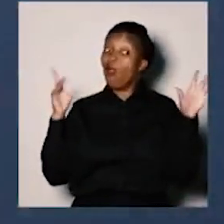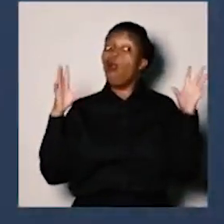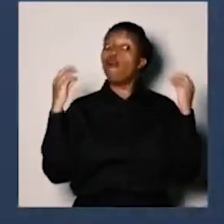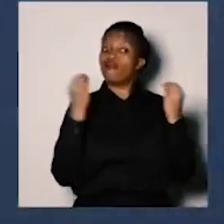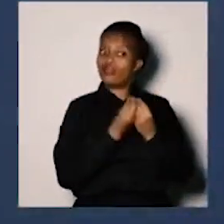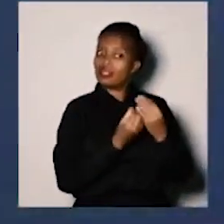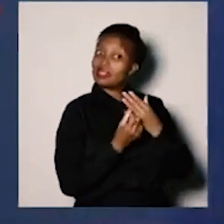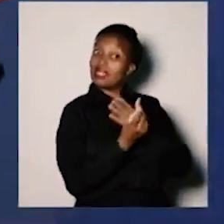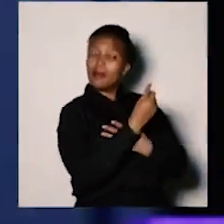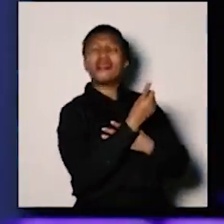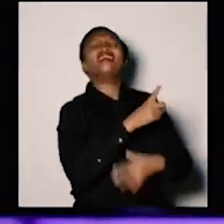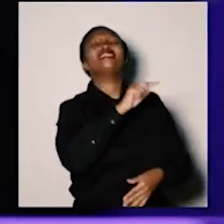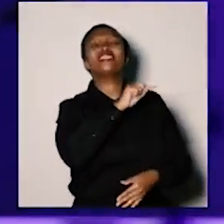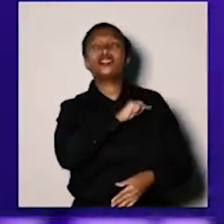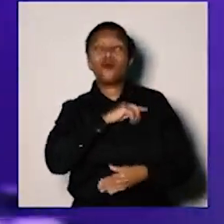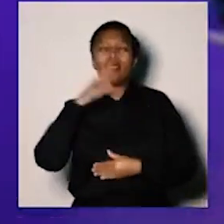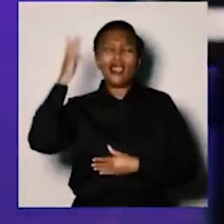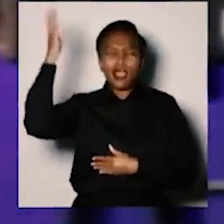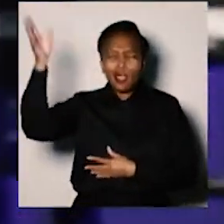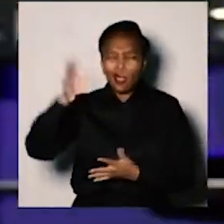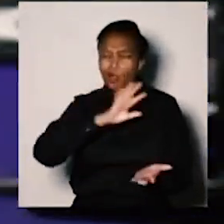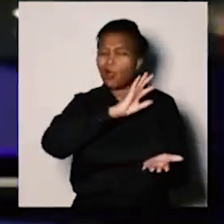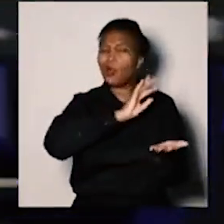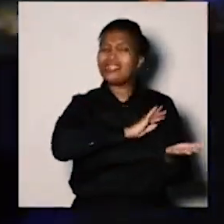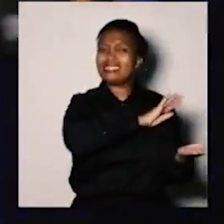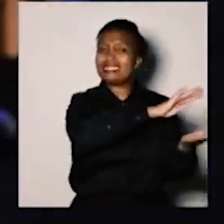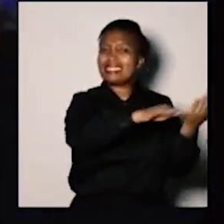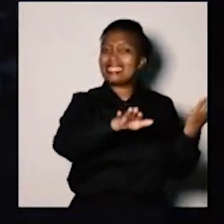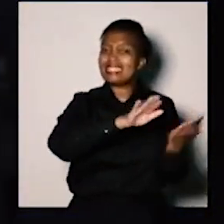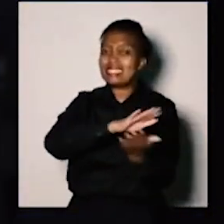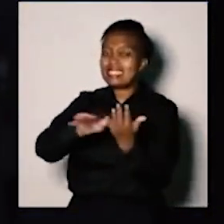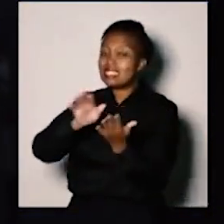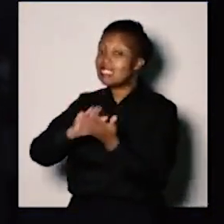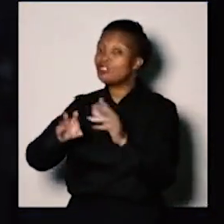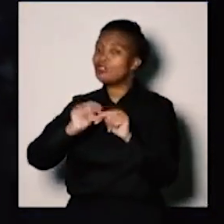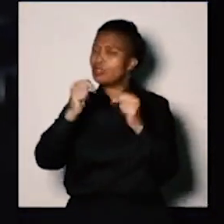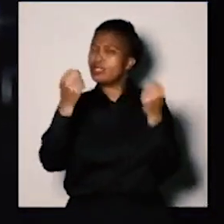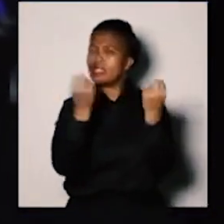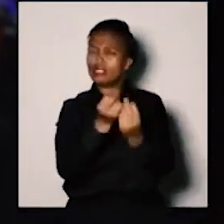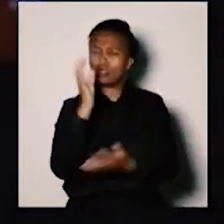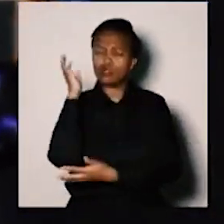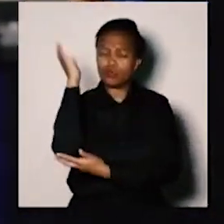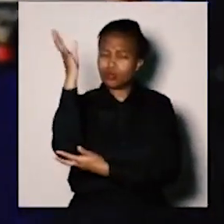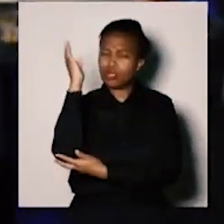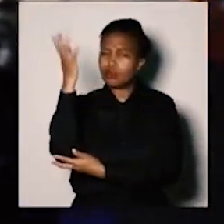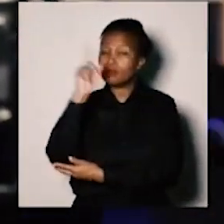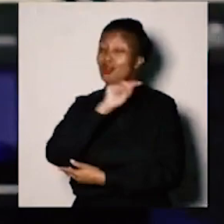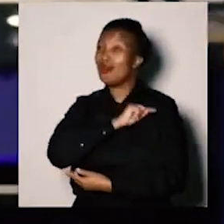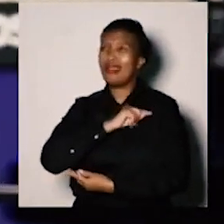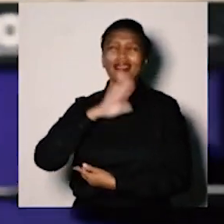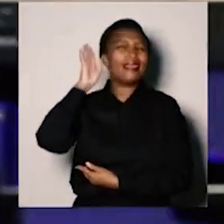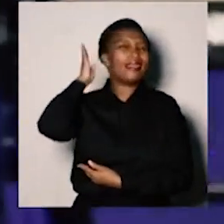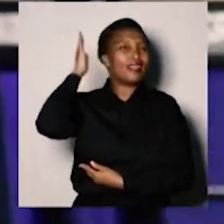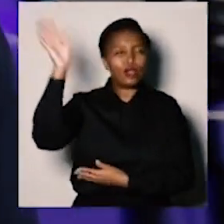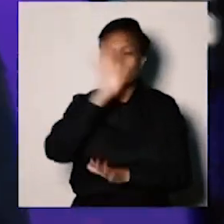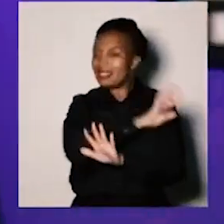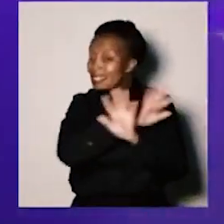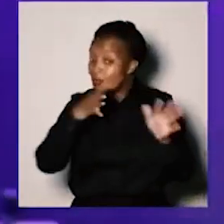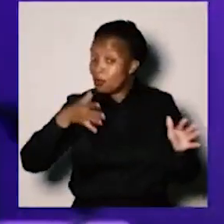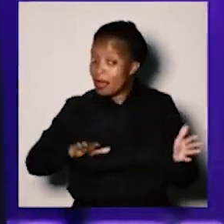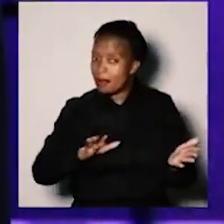That's why God sends us to preach to the nations. Tell the nations. Because God doesn't want people to go there.